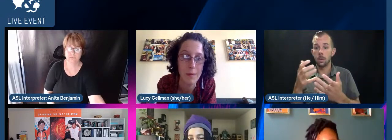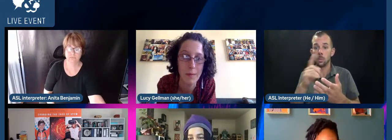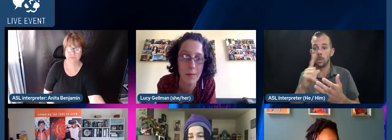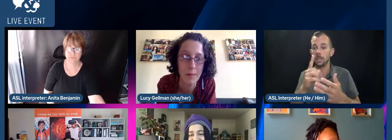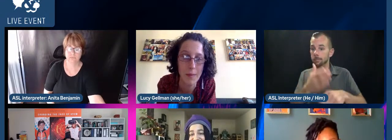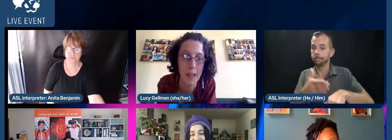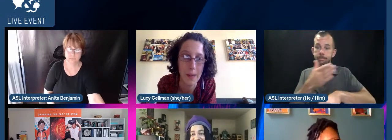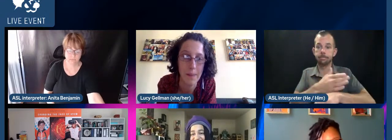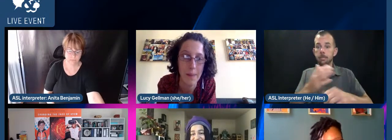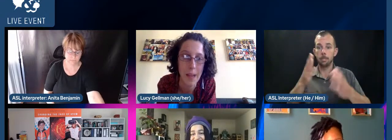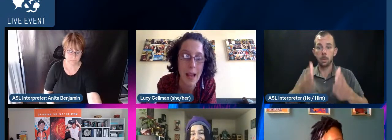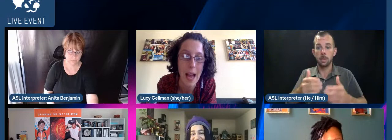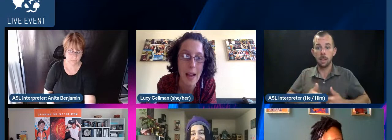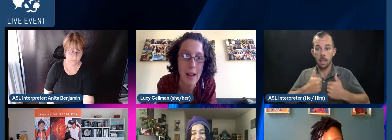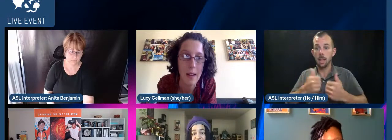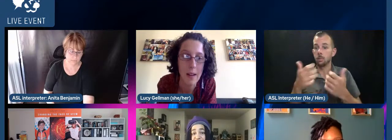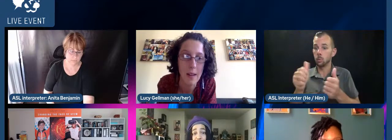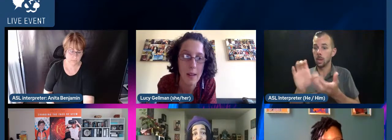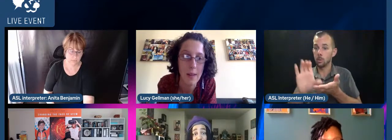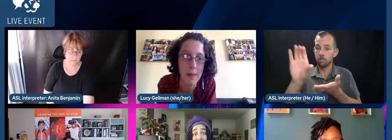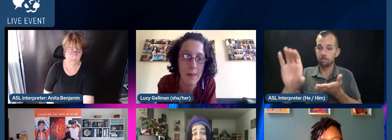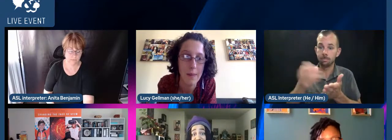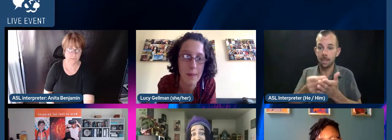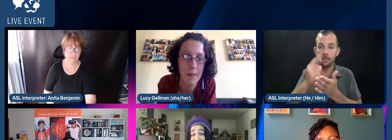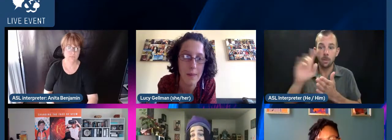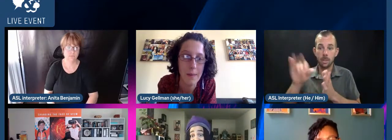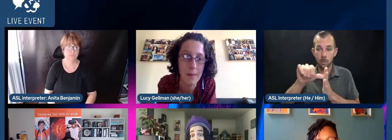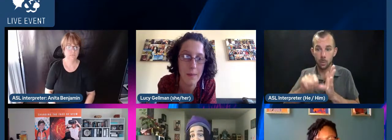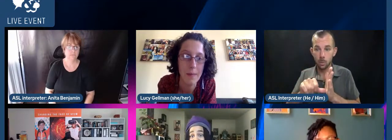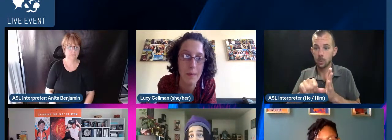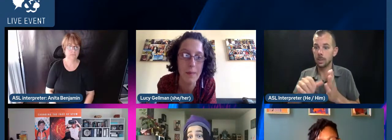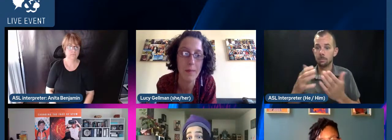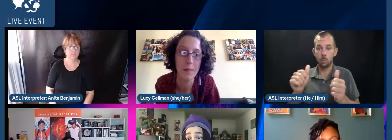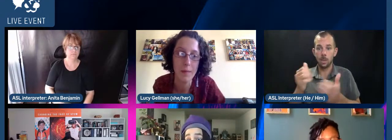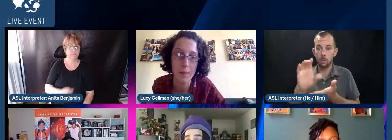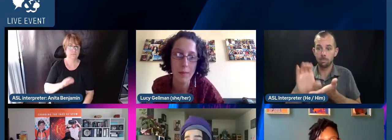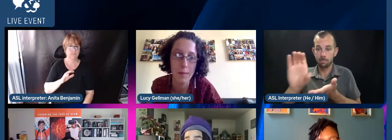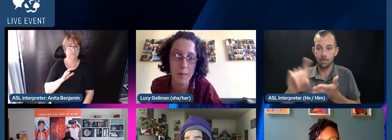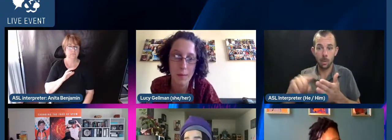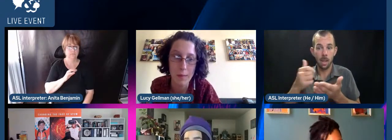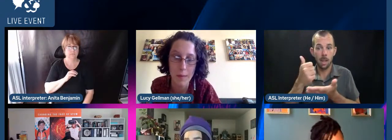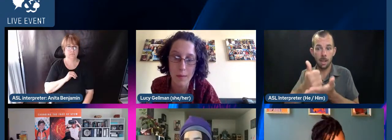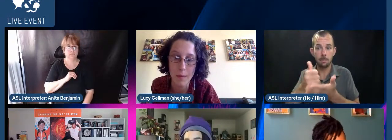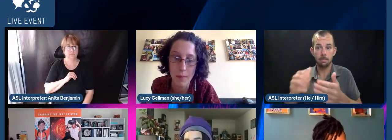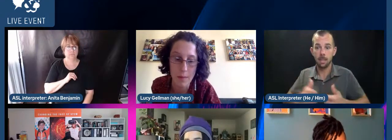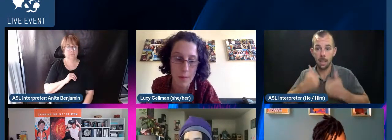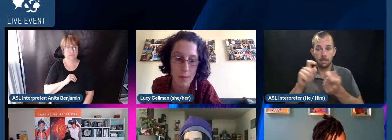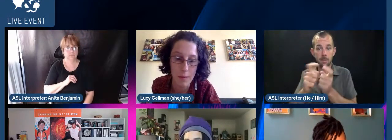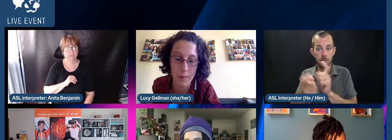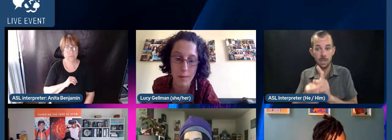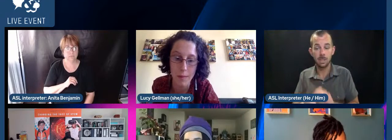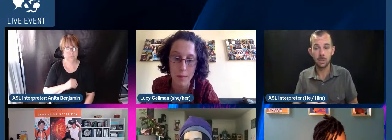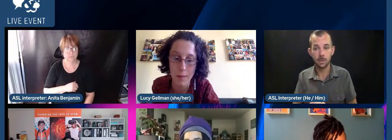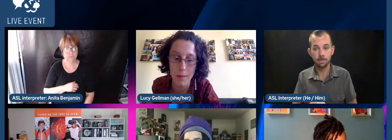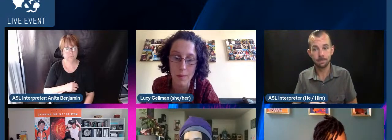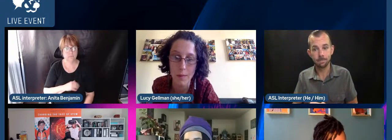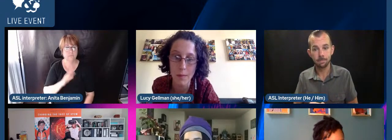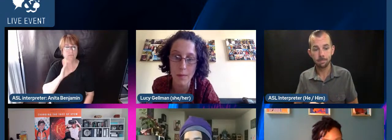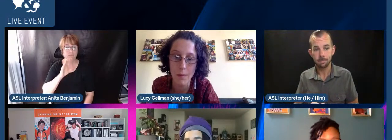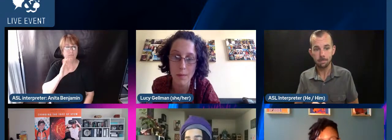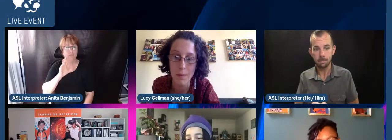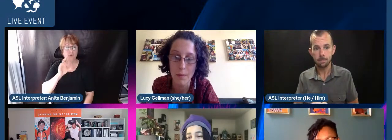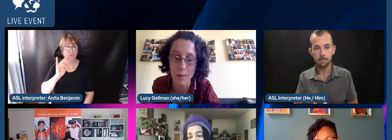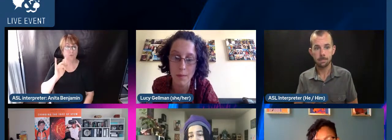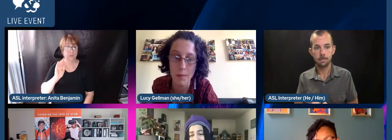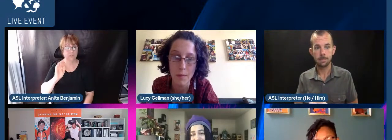money. Yeah. I need to add to that, though. You know what? It's the